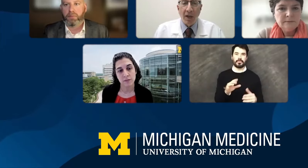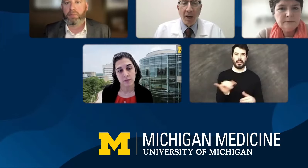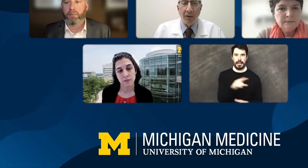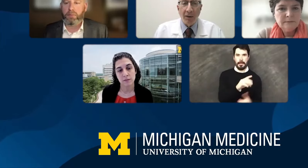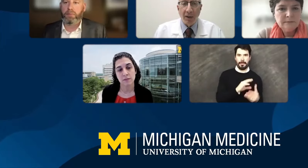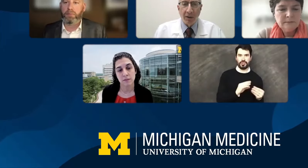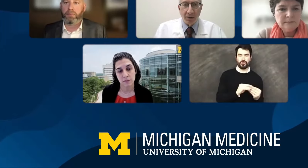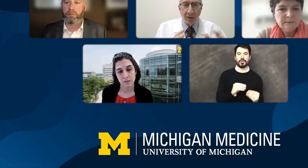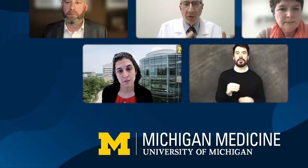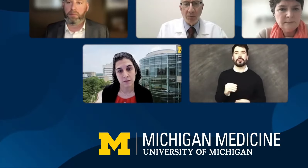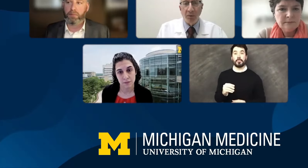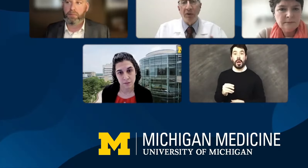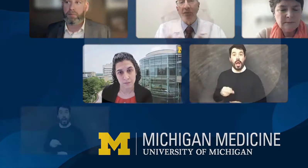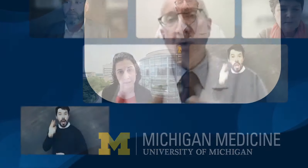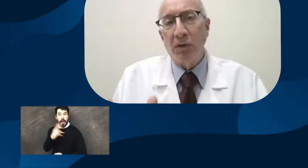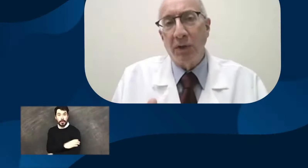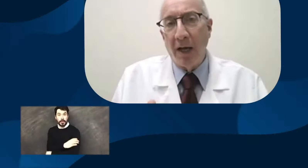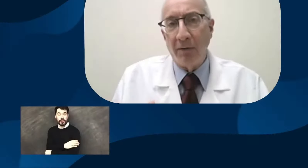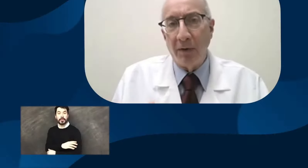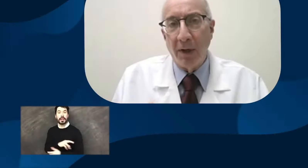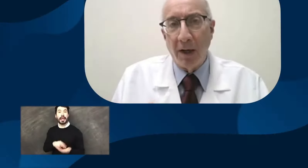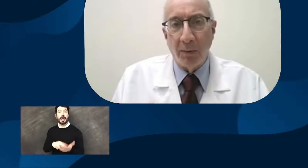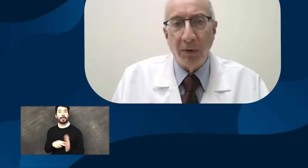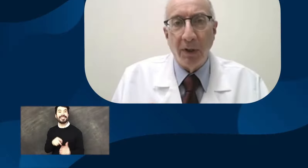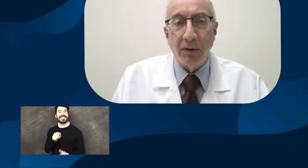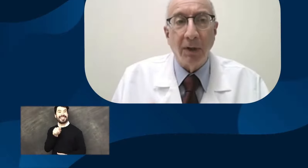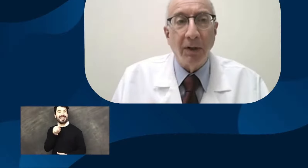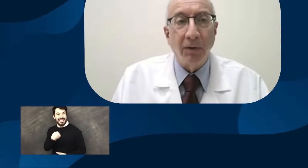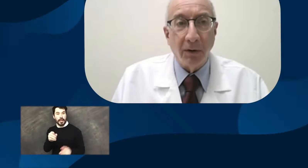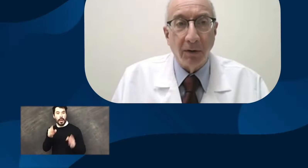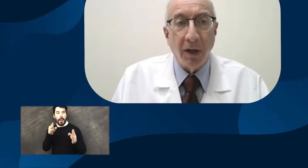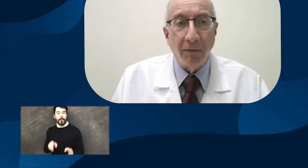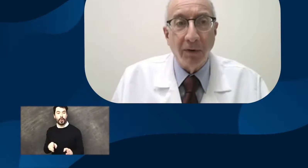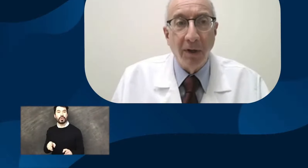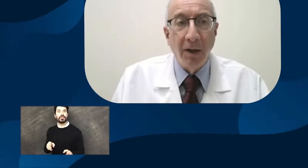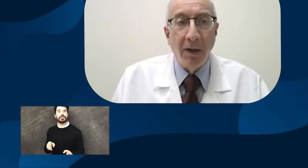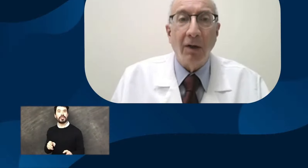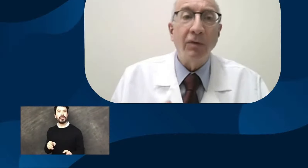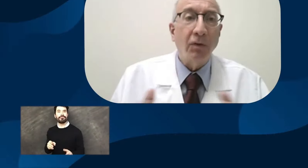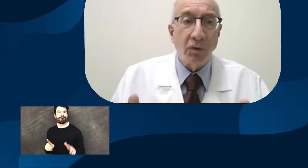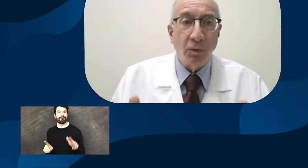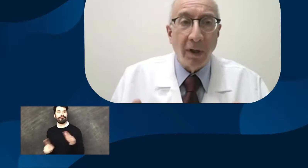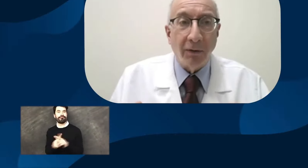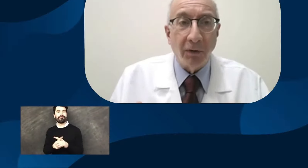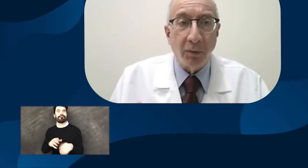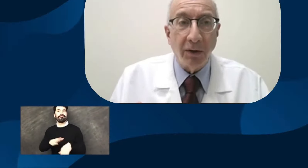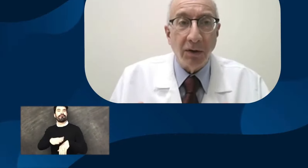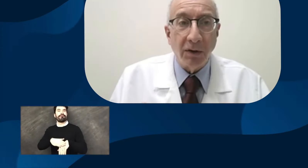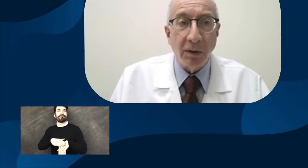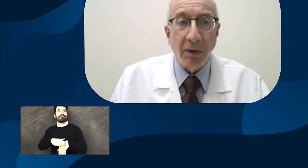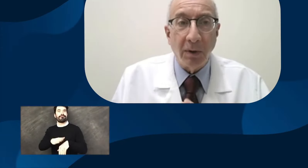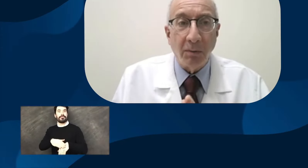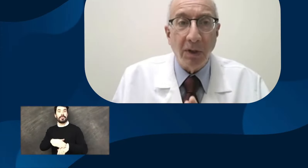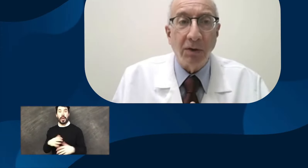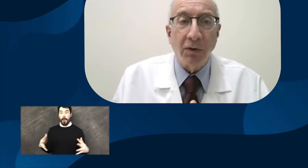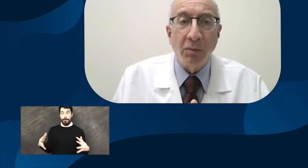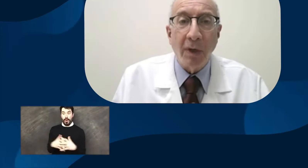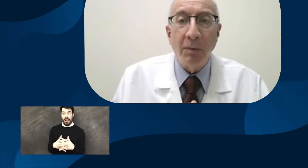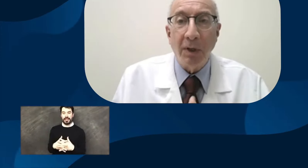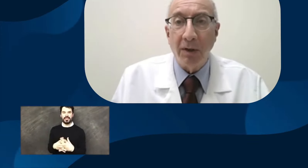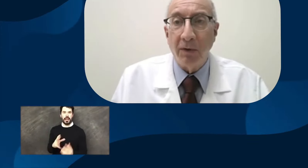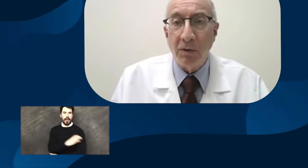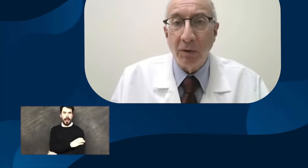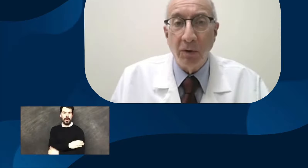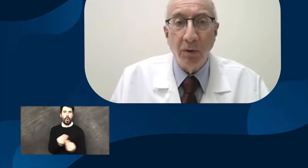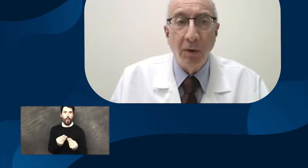sometimes a sign that someone is predisposed to having hypertension later in their life. It often goes away after the pregnancy, but it means that you